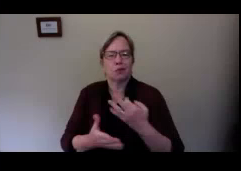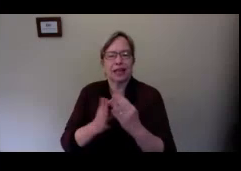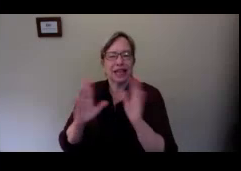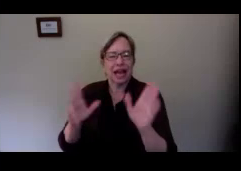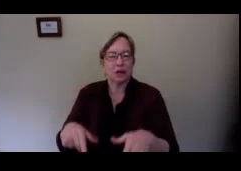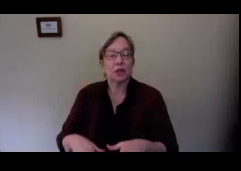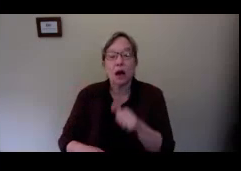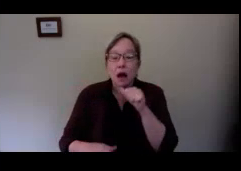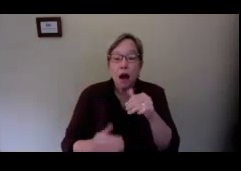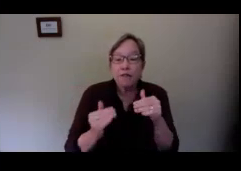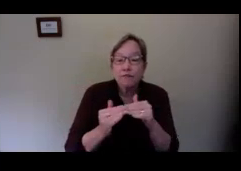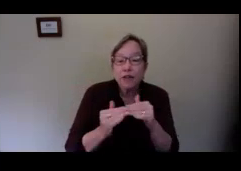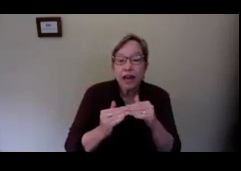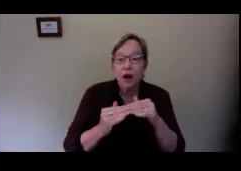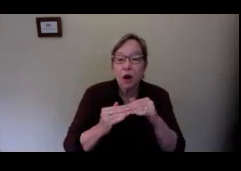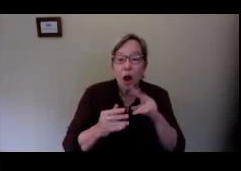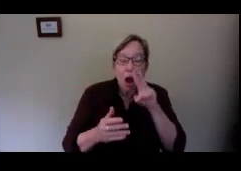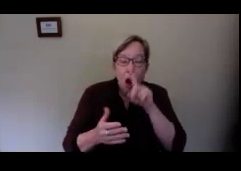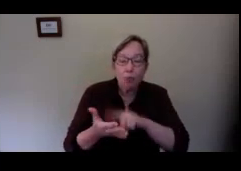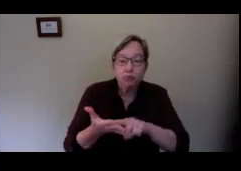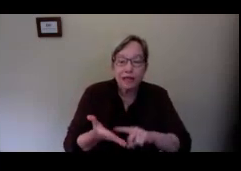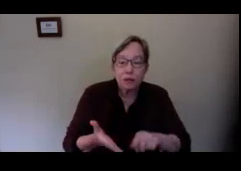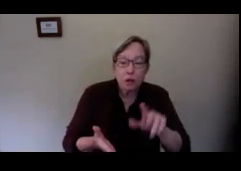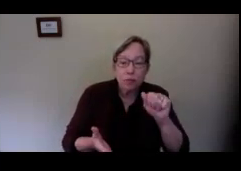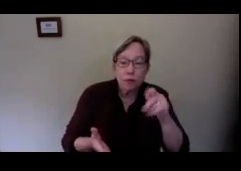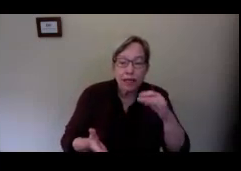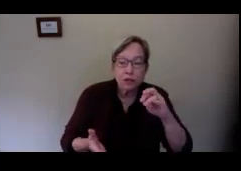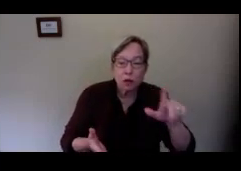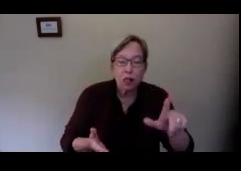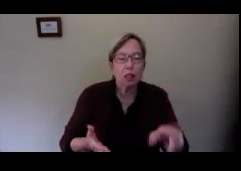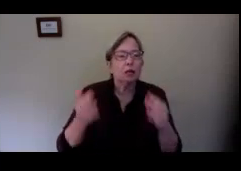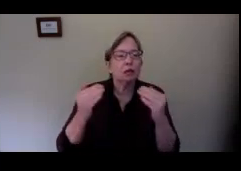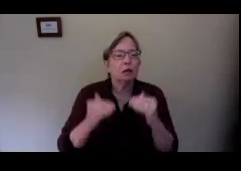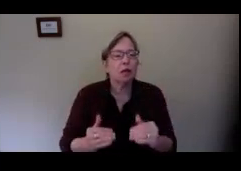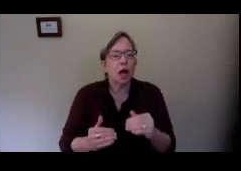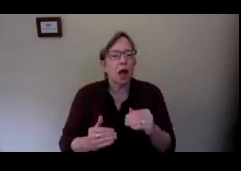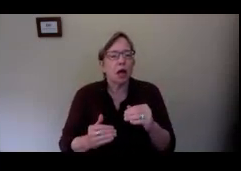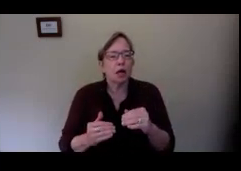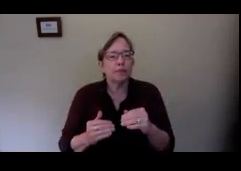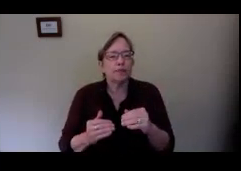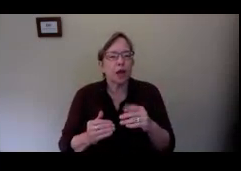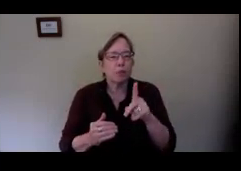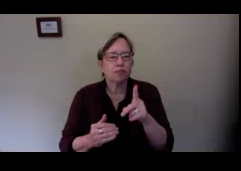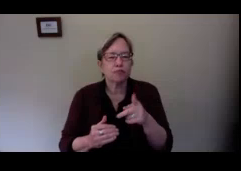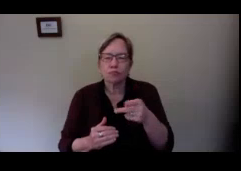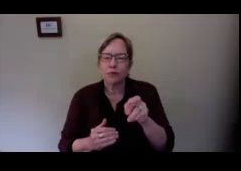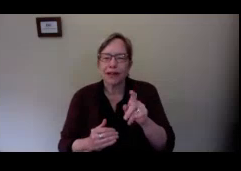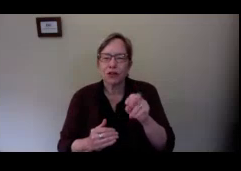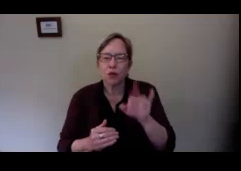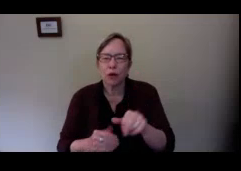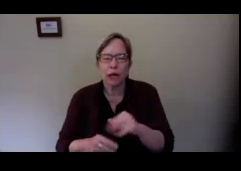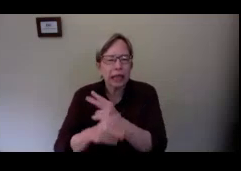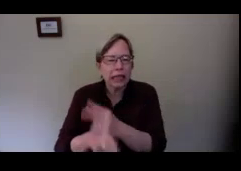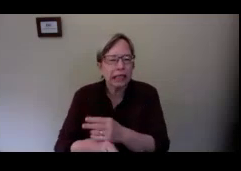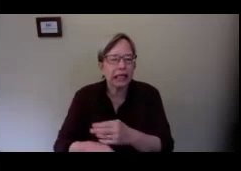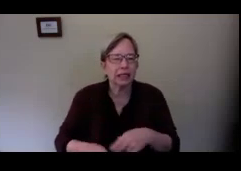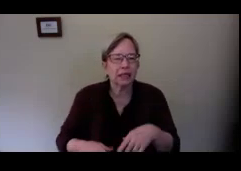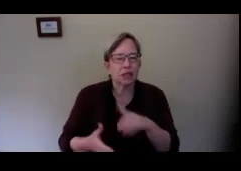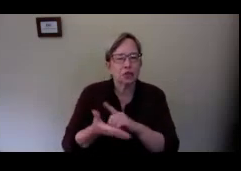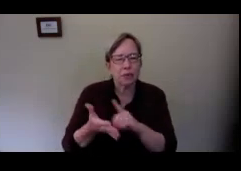appraisals, predatory lending, discrimination in housing terms or conditions, unequal provisions